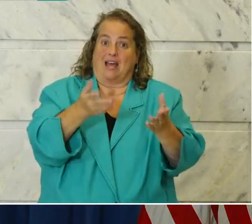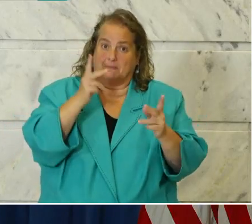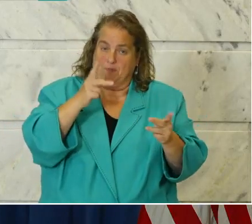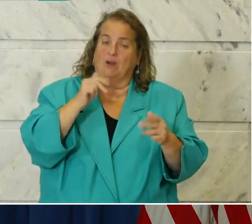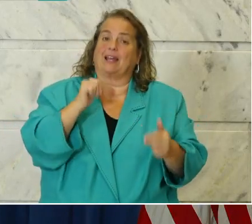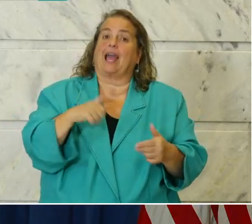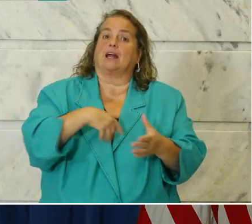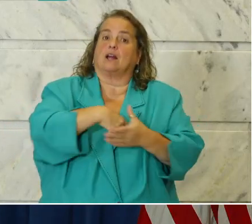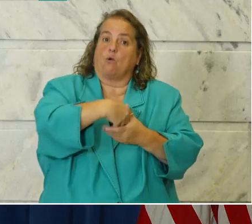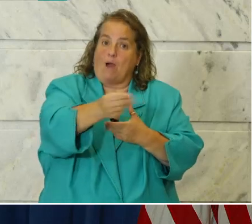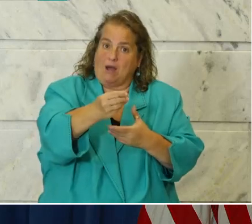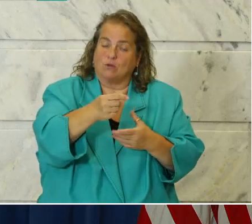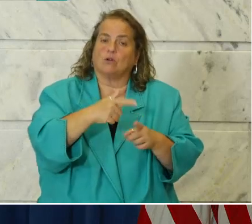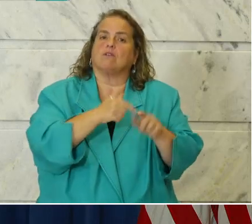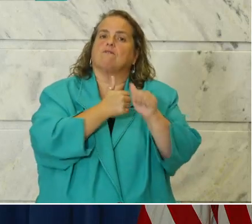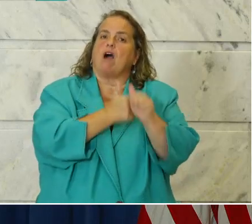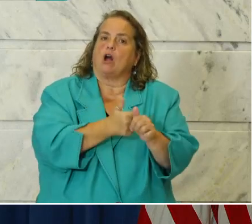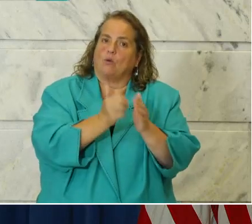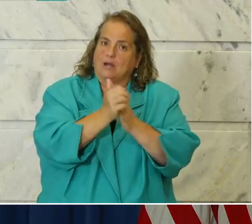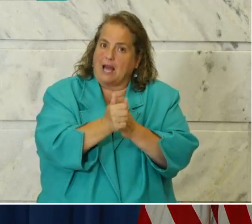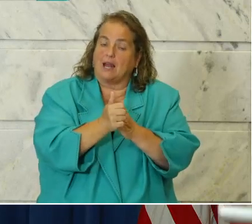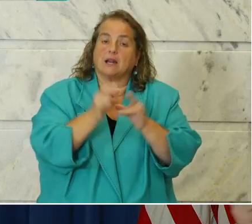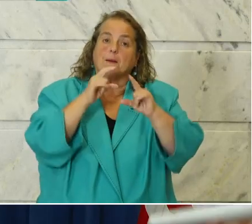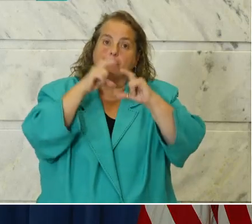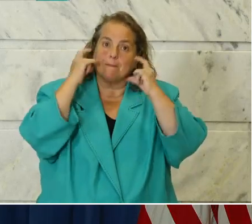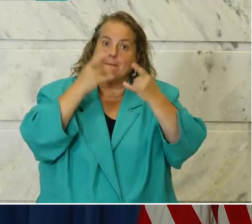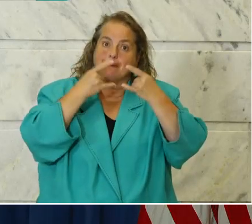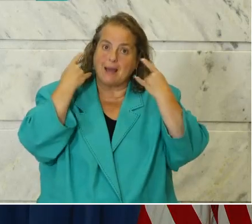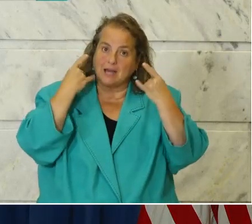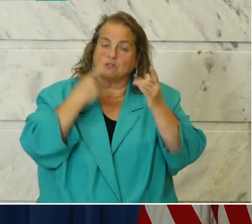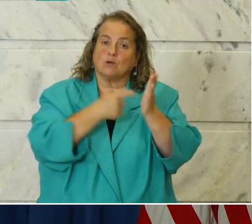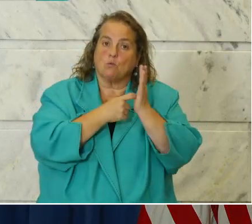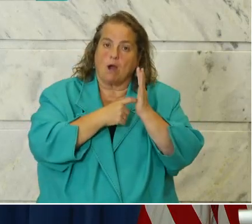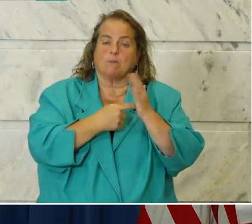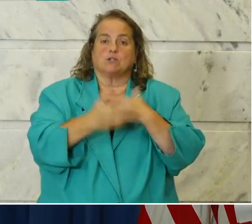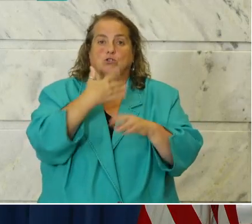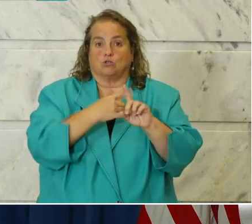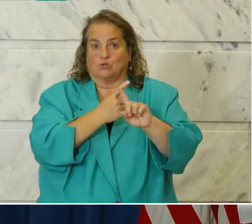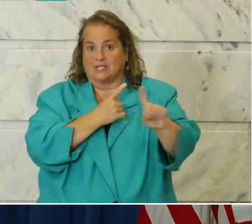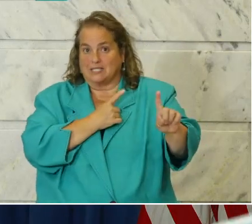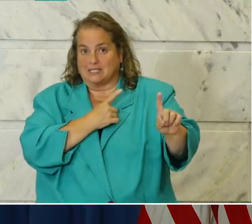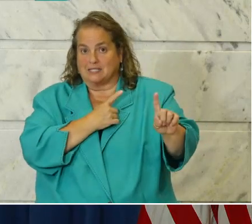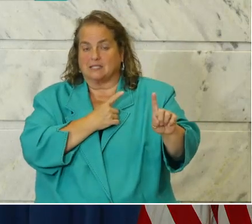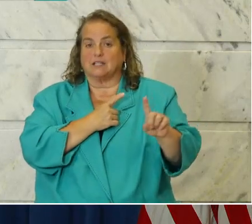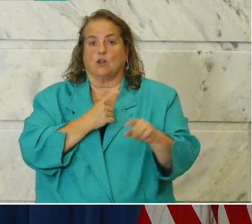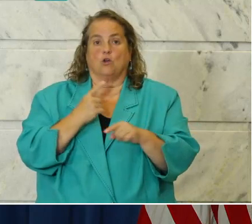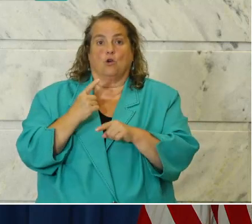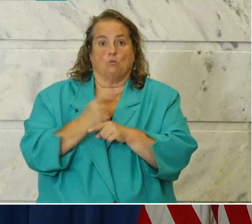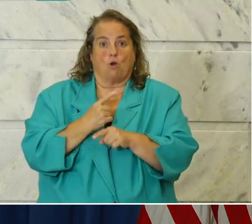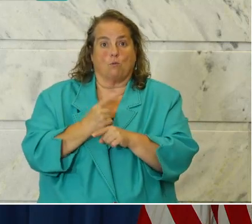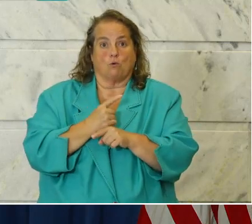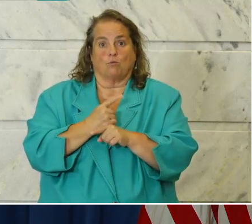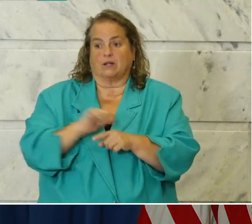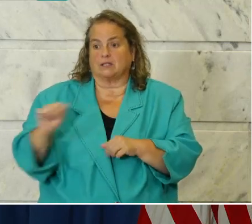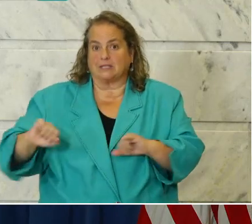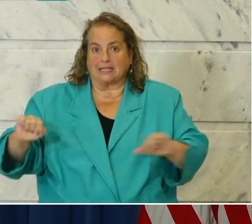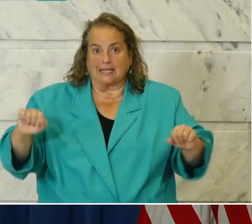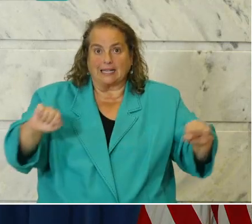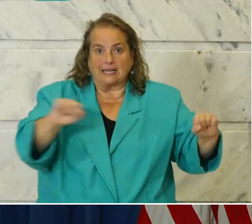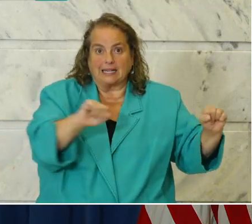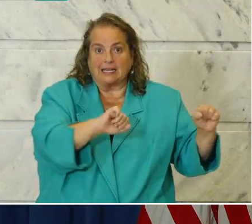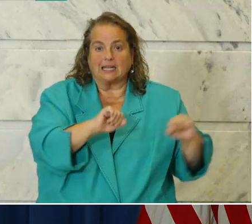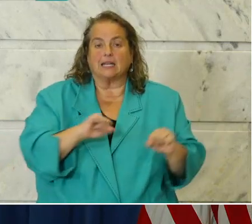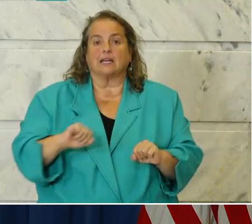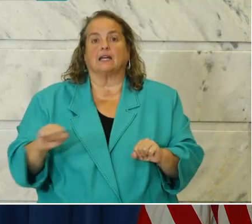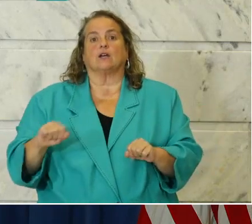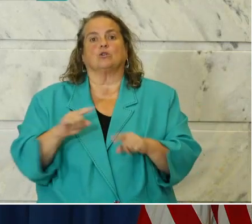people can follow the guidelines, the mask requirement, the social distancing, the proper surface and hand hygiene, and do things